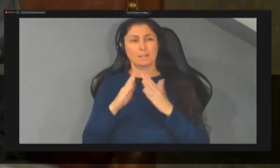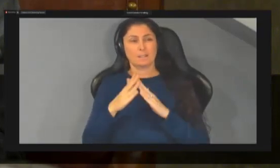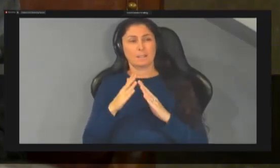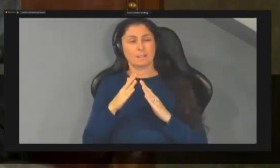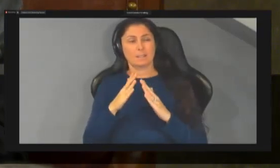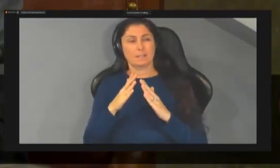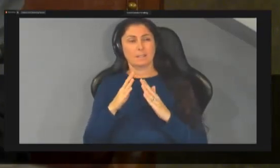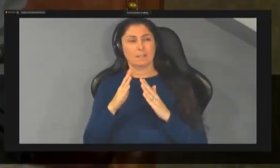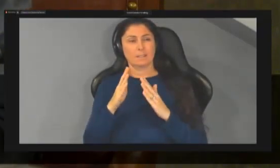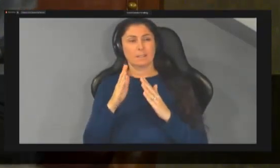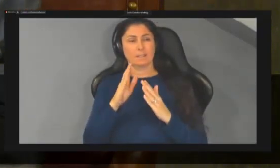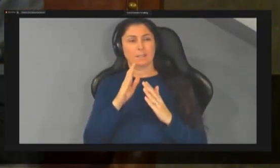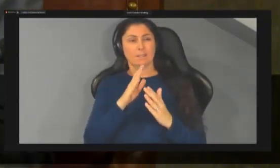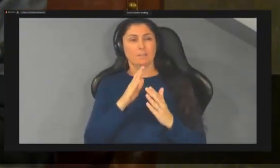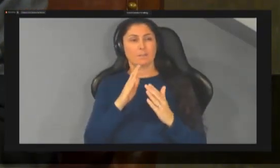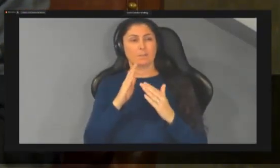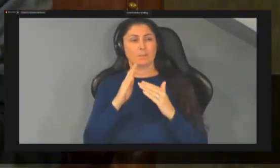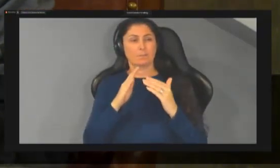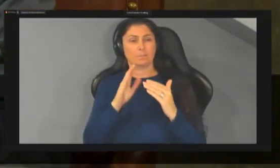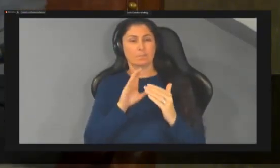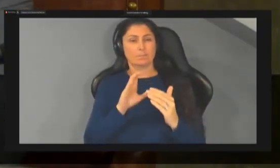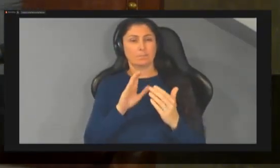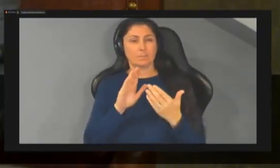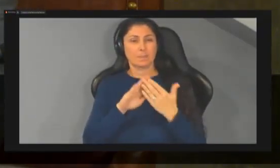money. So.